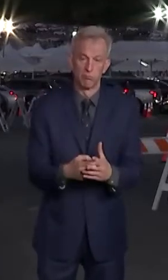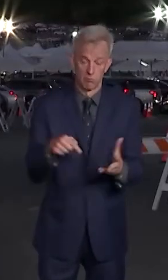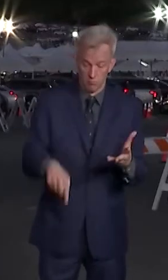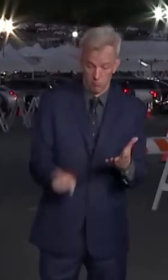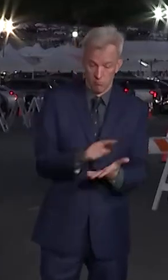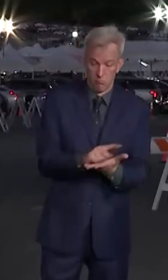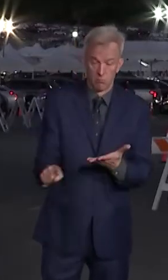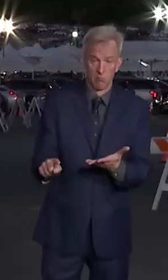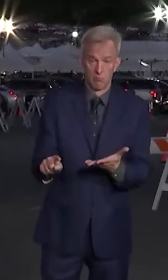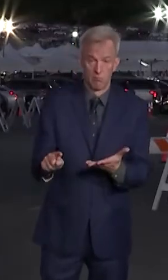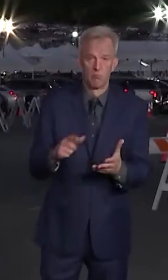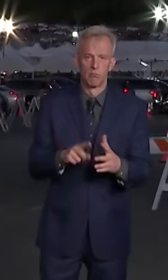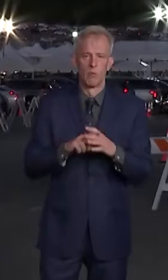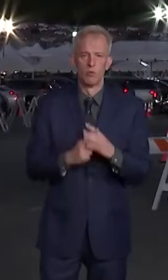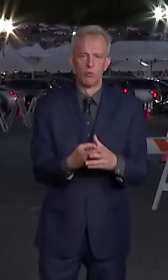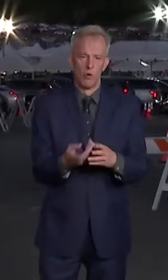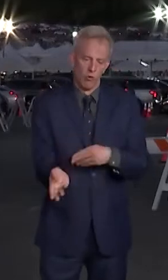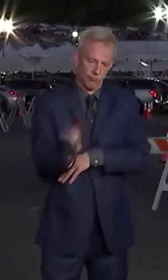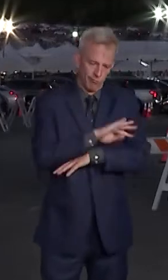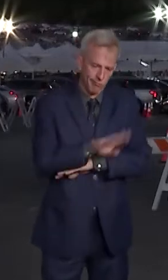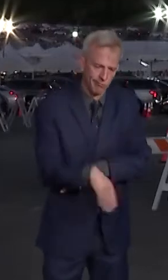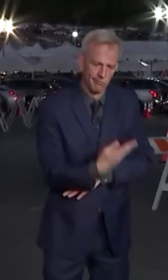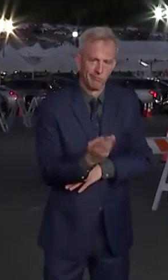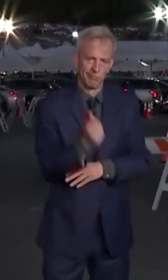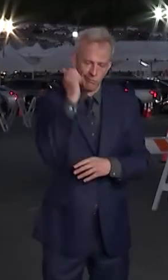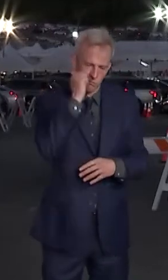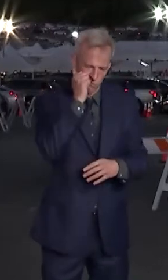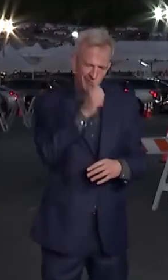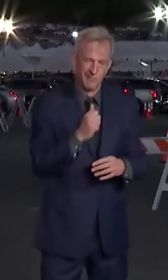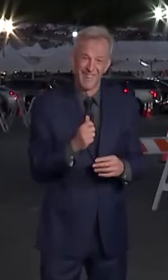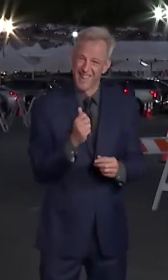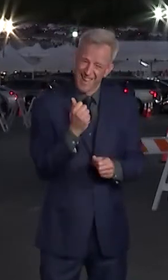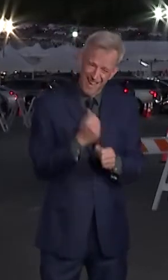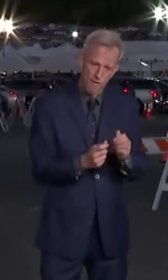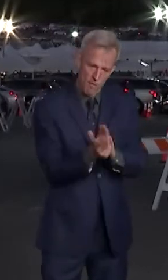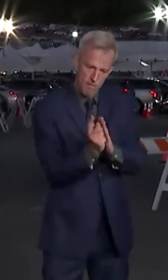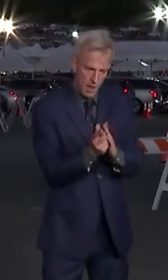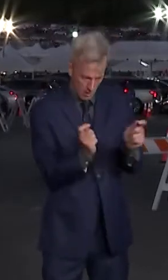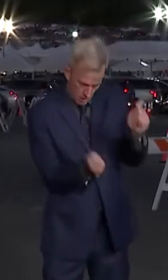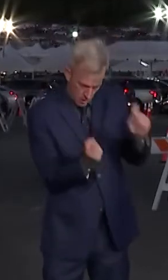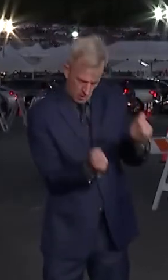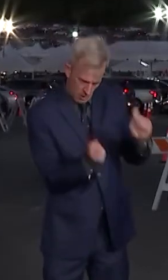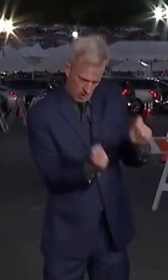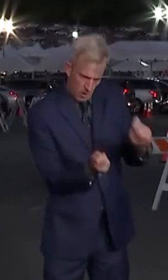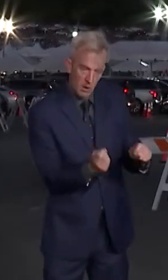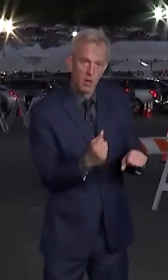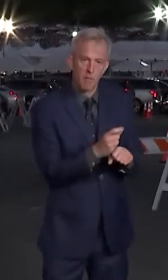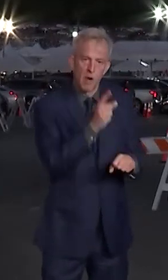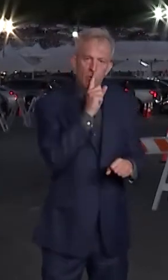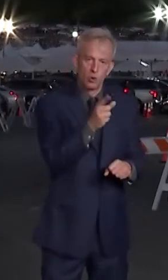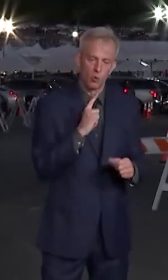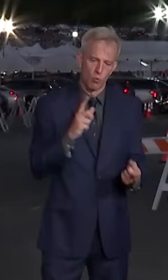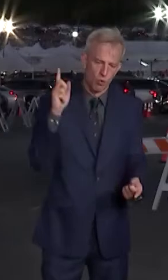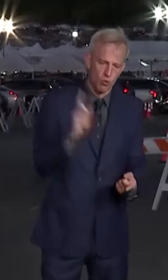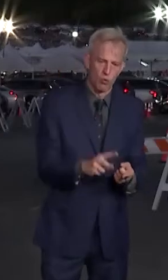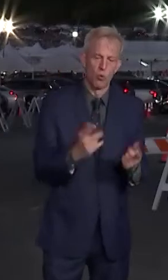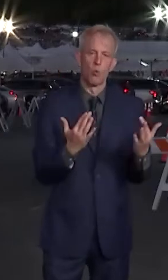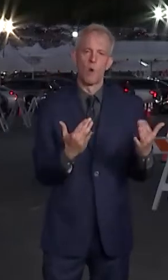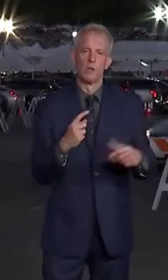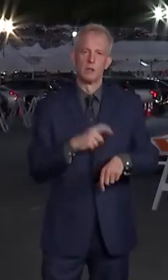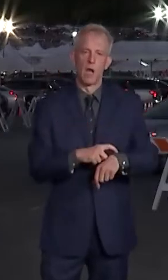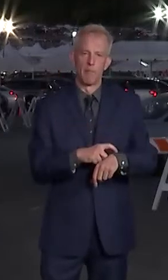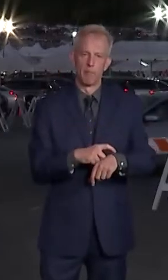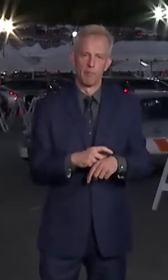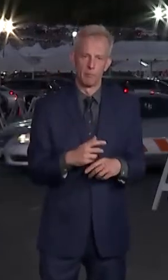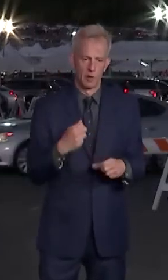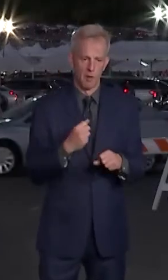those around-the-clock, daily, minute-by-minute adjustments and increasing staffing to reduce wait times and make the effort here more